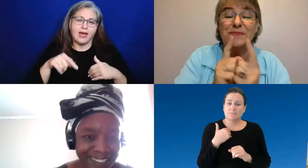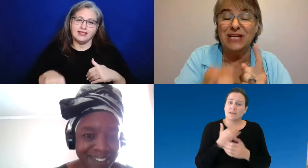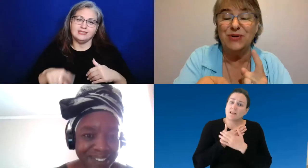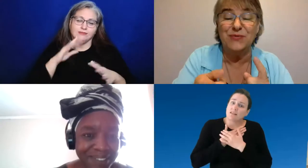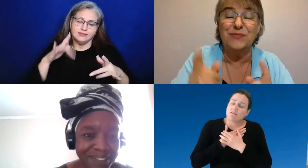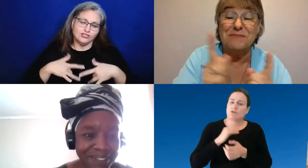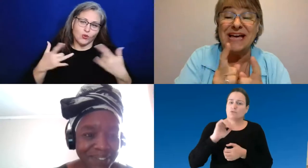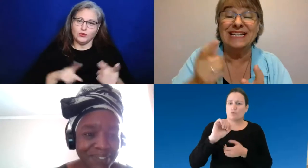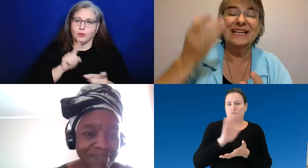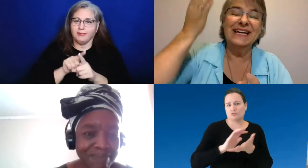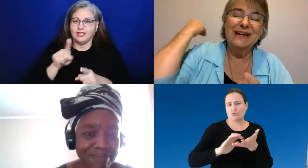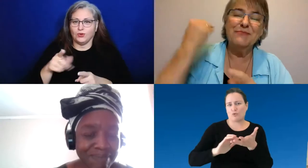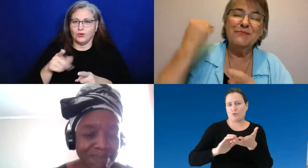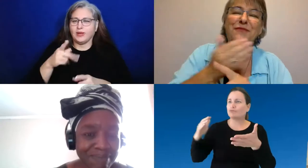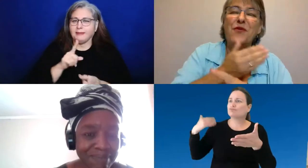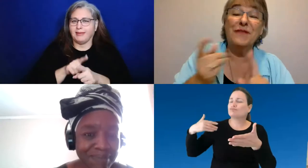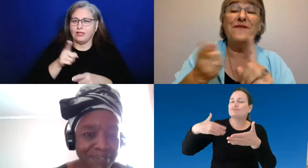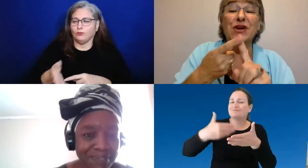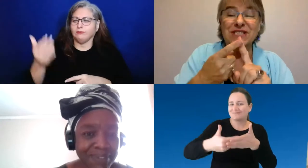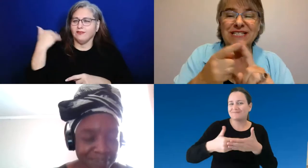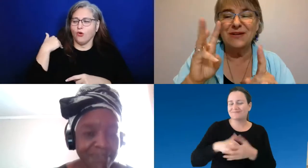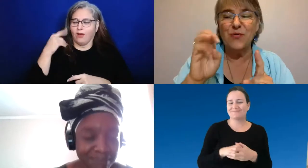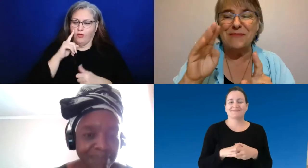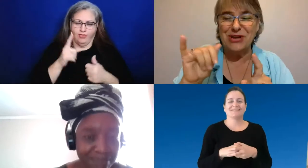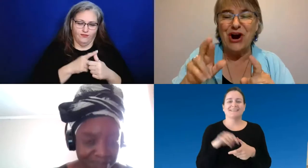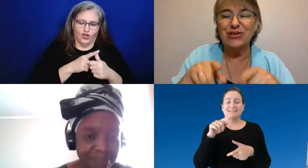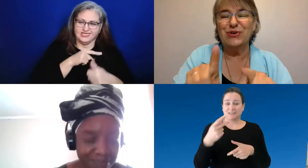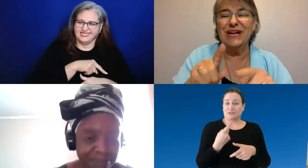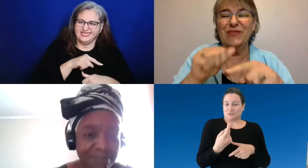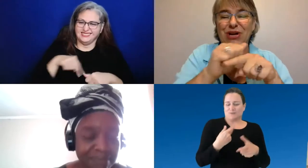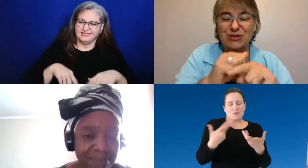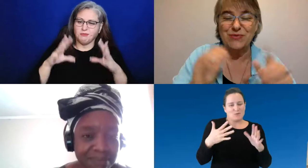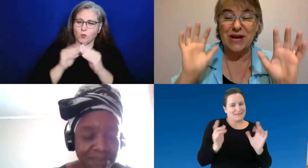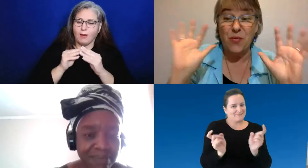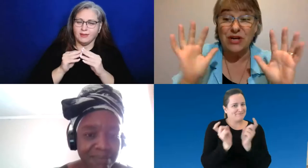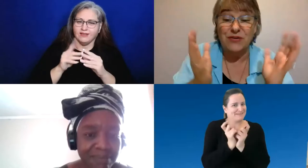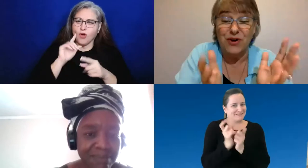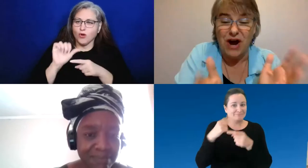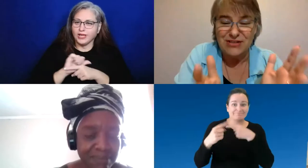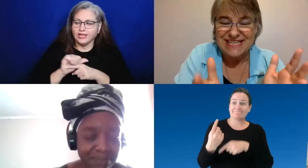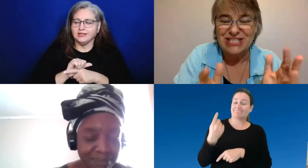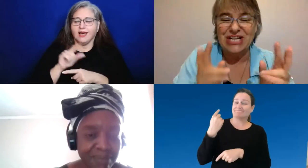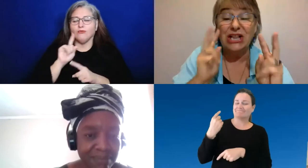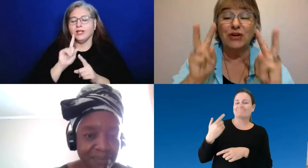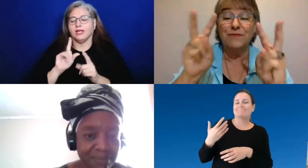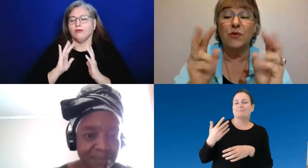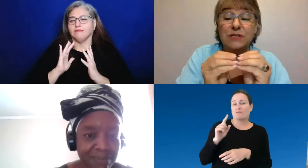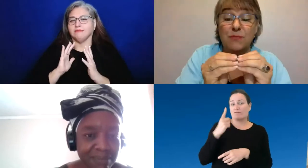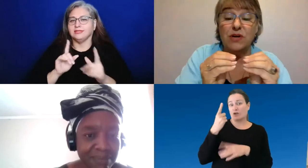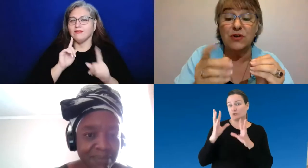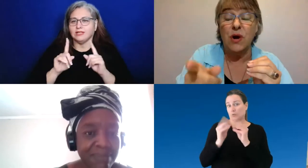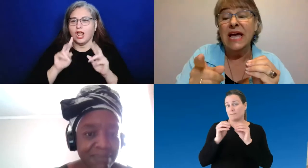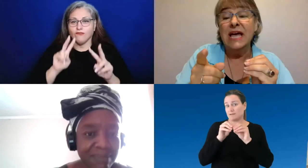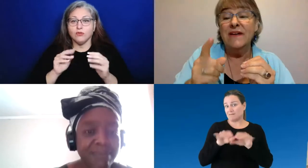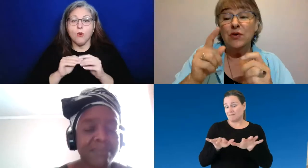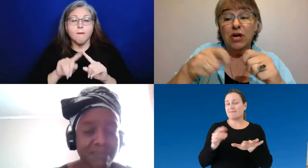to meet you. When we met before the first webinar during the rehearsal, we had a wonderful conversation. I look forward to